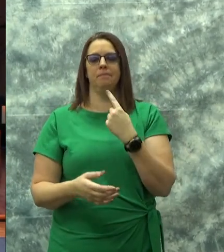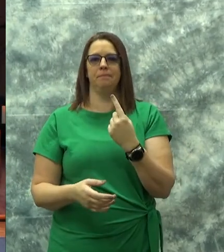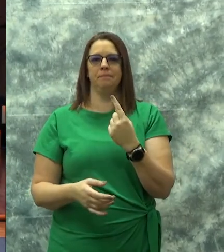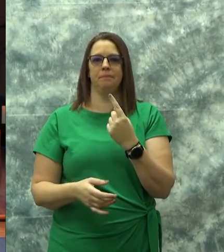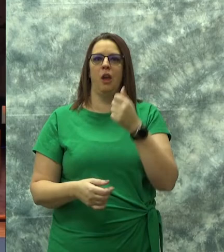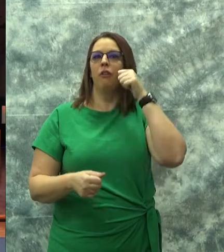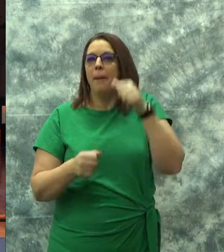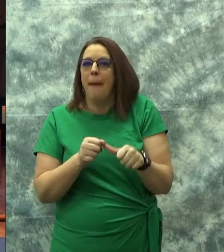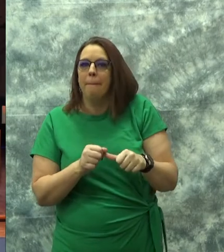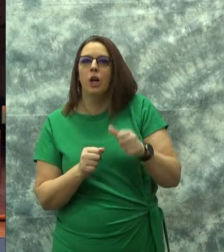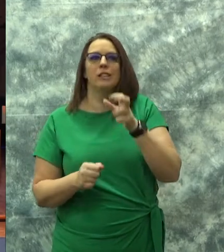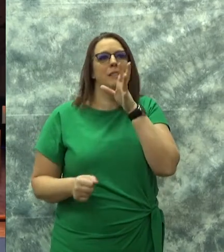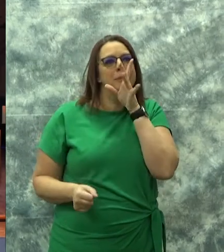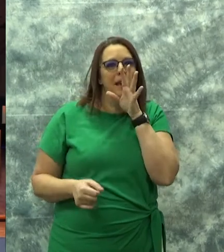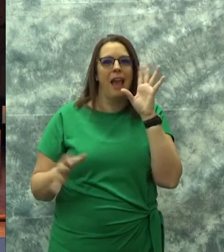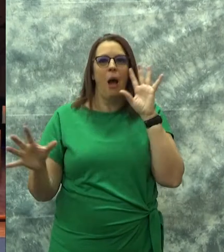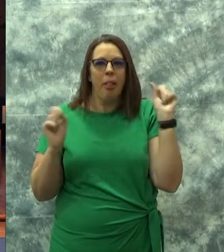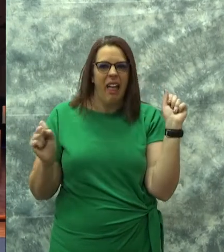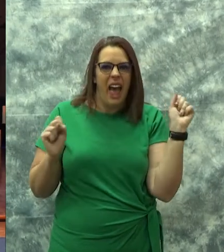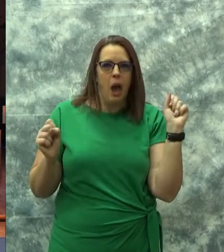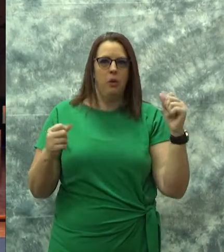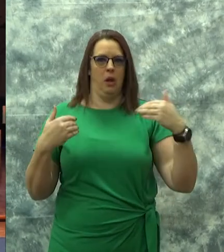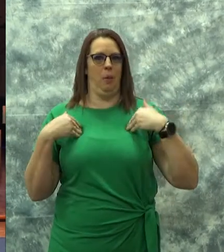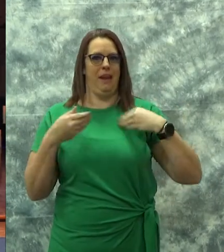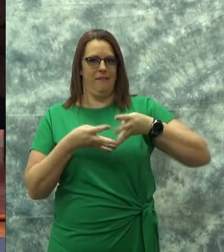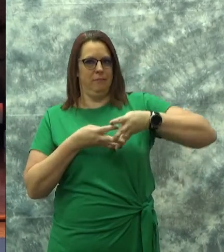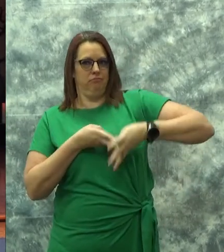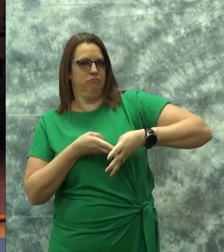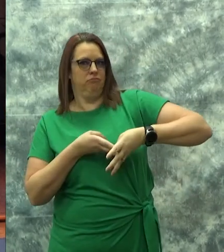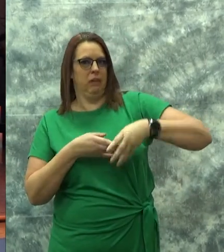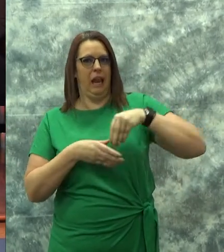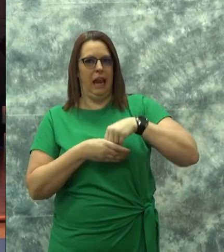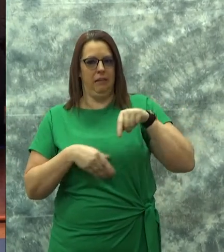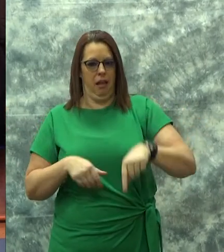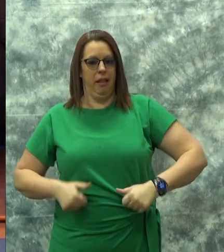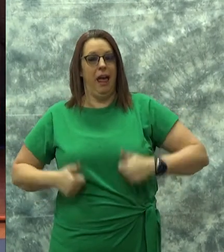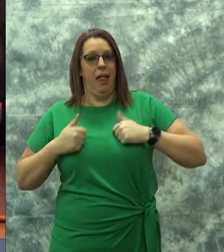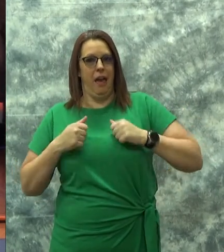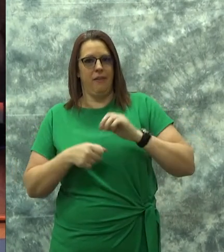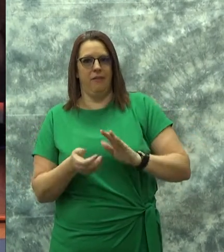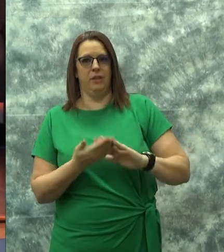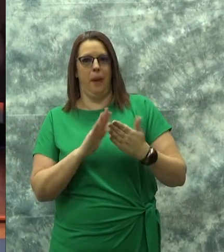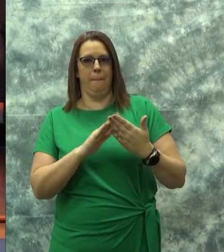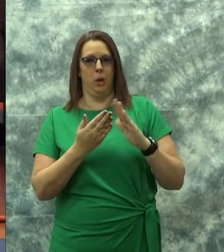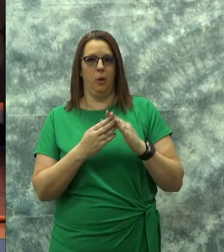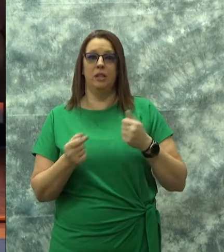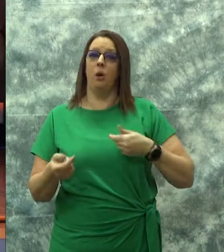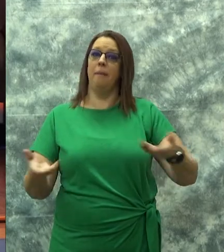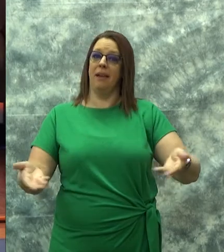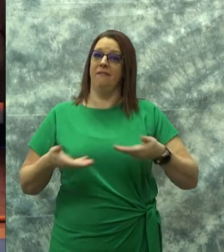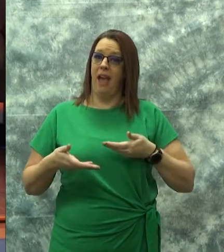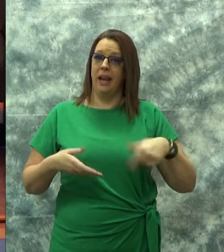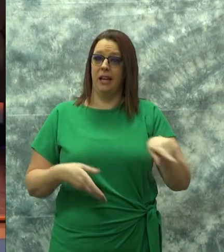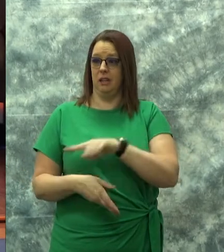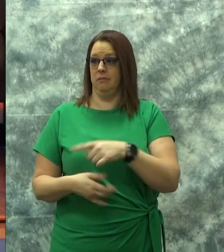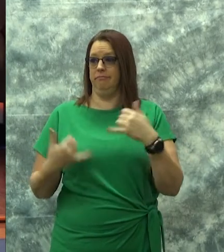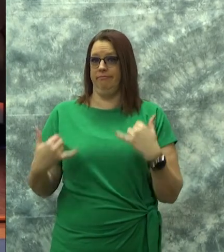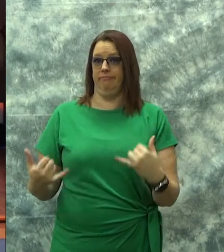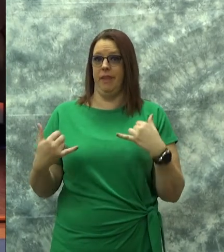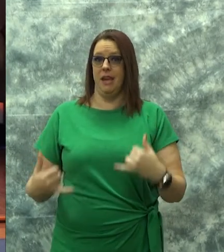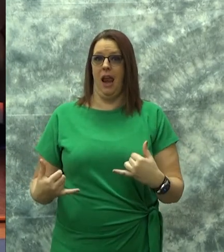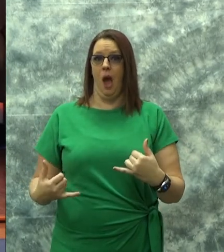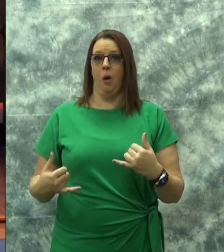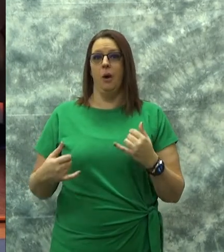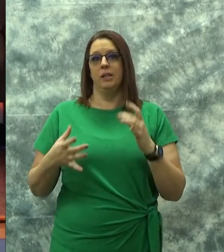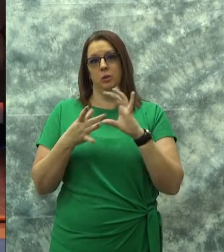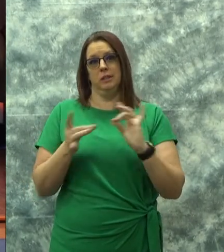reciting it, remembering it, speaking it out loud to have it anchored in the life of our community and to affirm it. And so I invite you